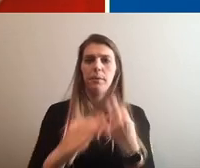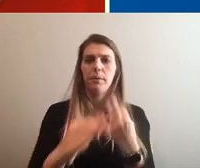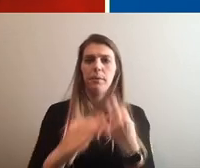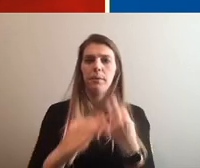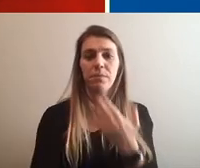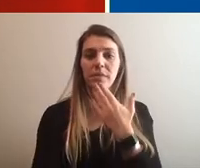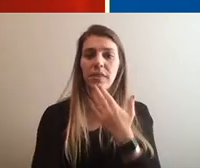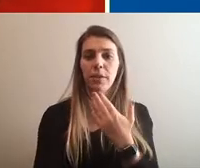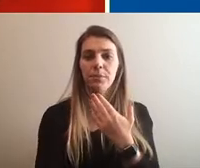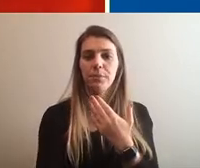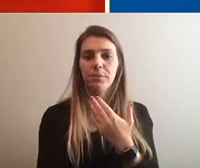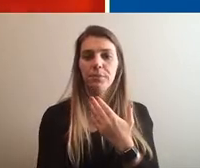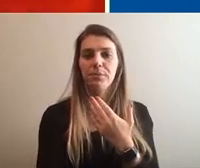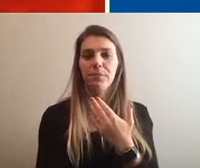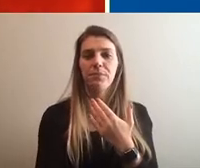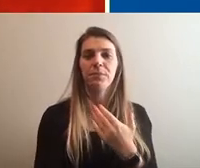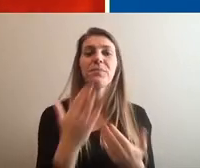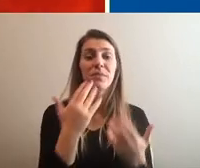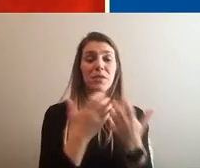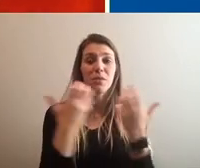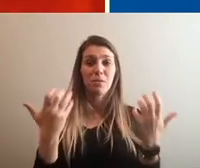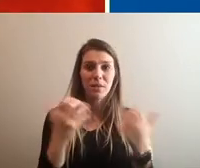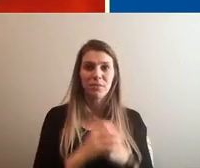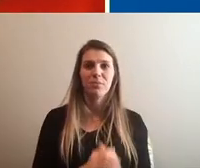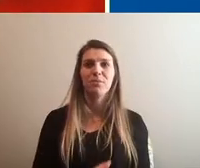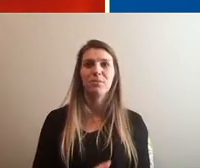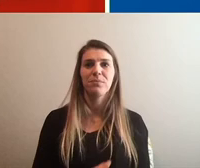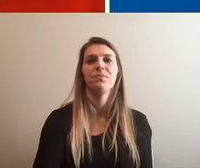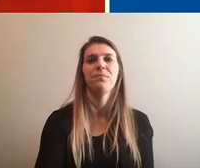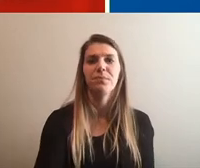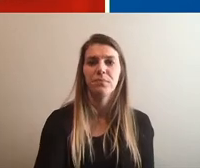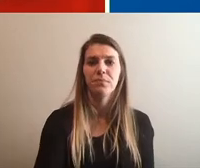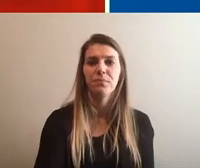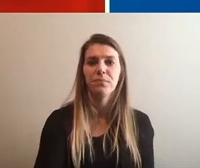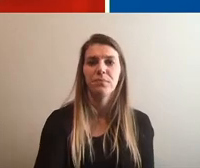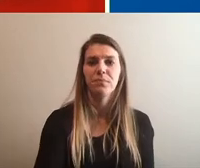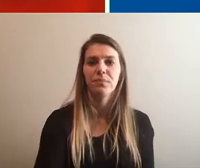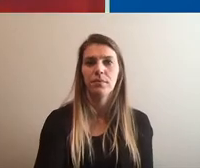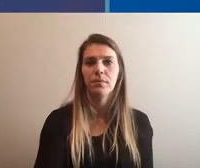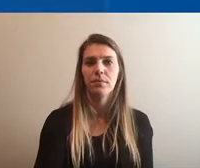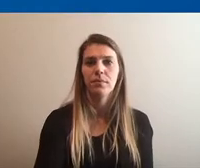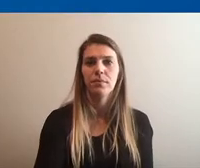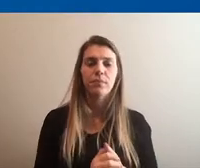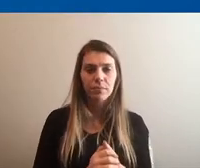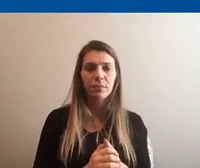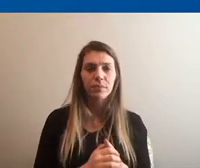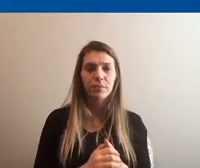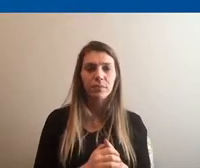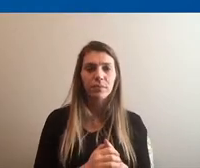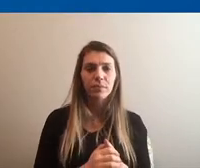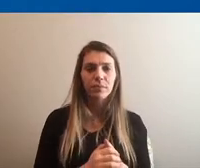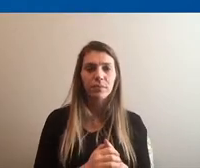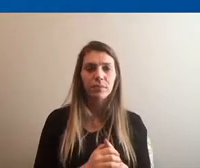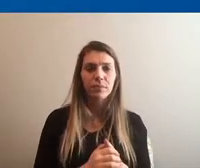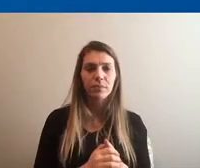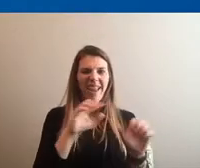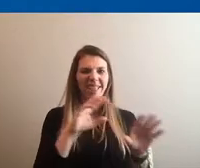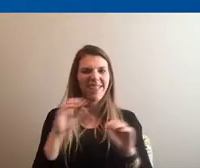very much, Alicia. Thank you so much, Kiera. That I think we can all take away